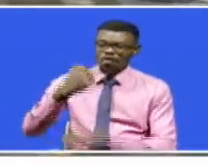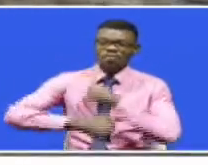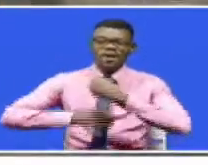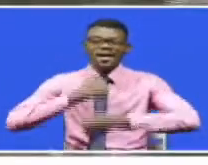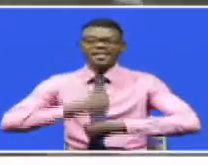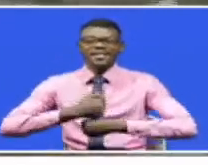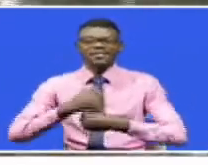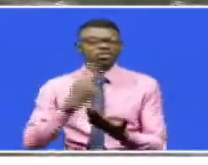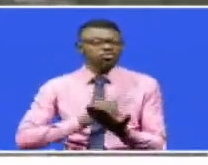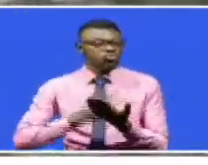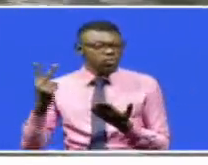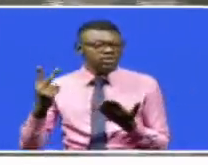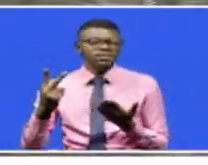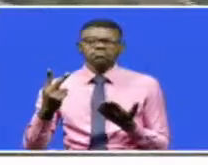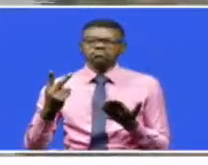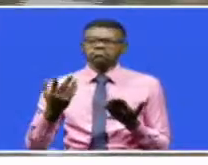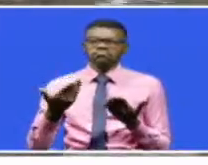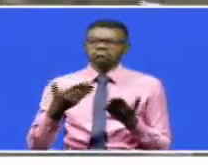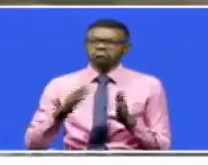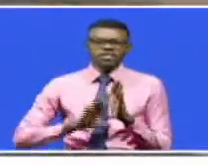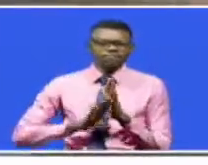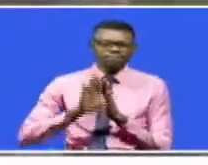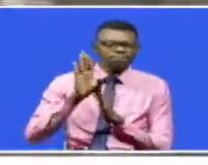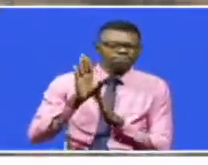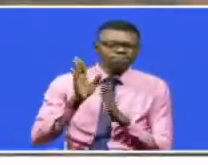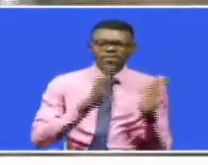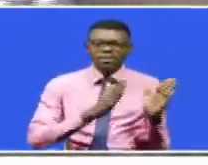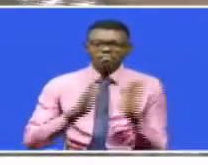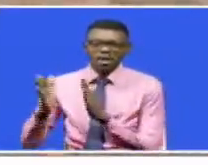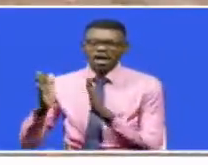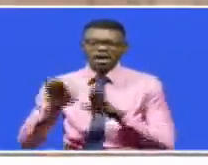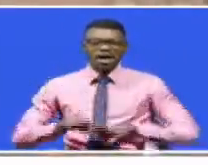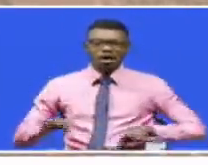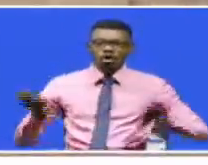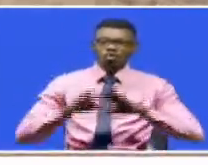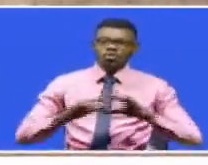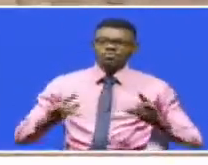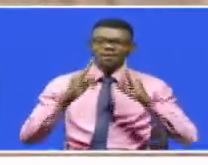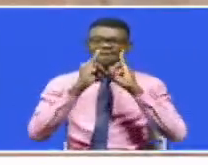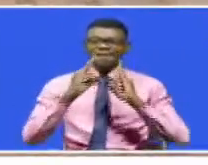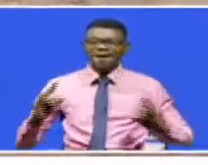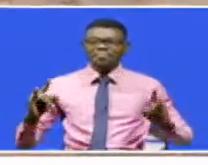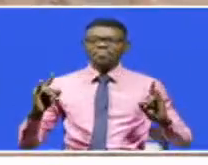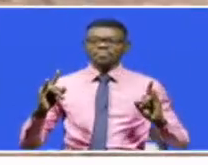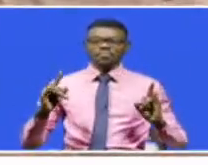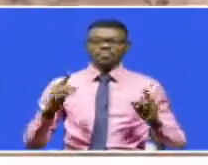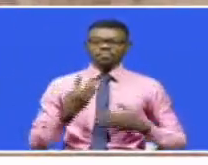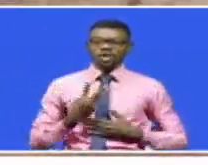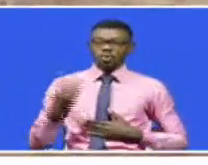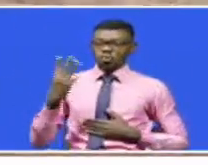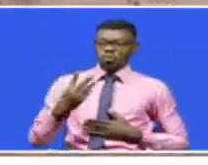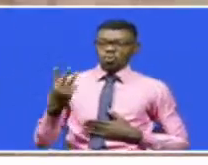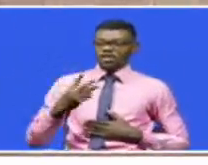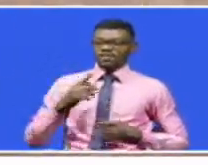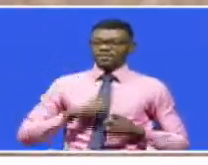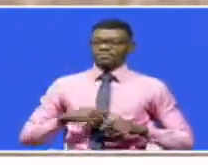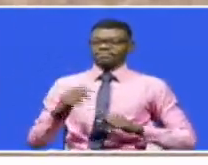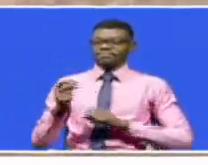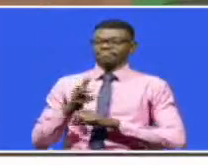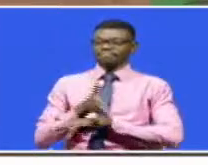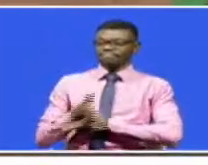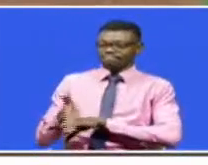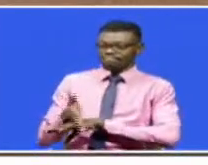The 2 weeks window period to develop a roadmap for the closure of the camps lapses Wednesday midnight. But